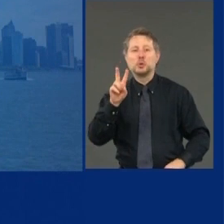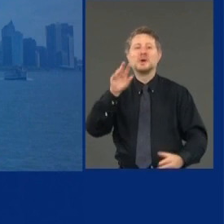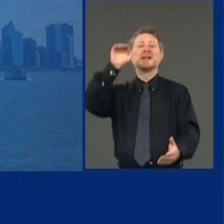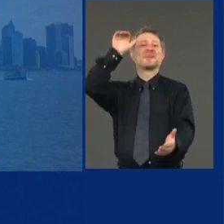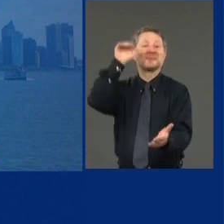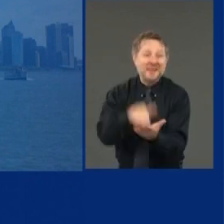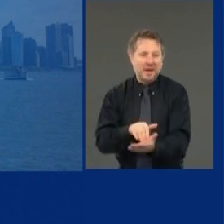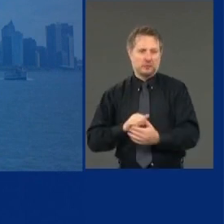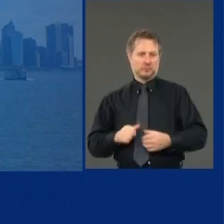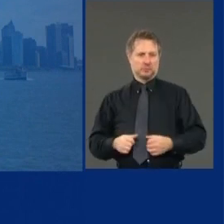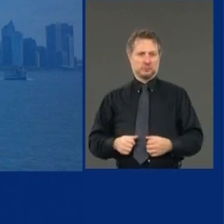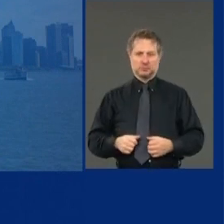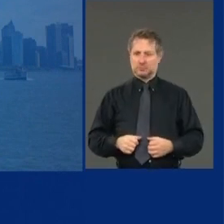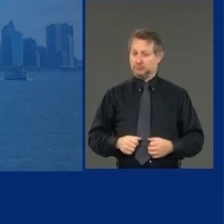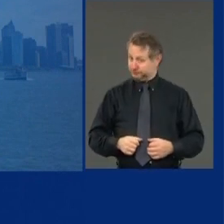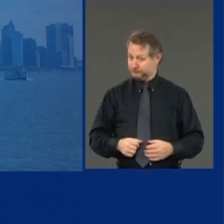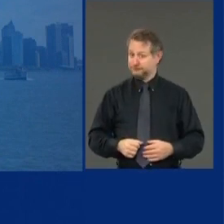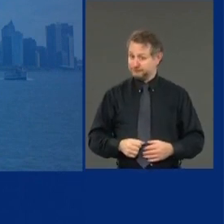92,000.